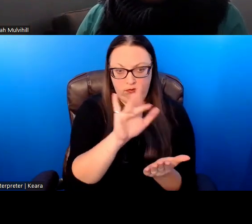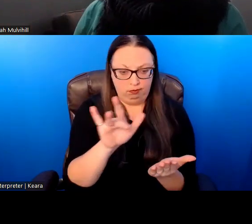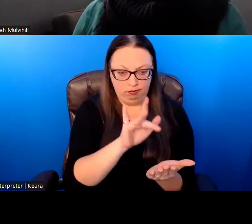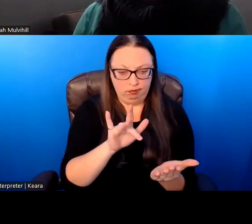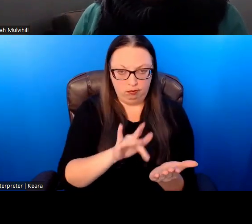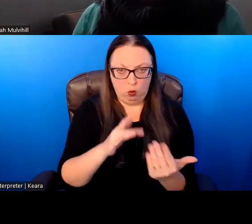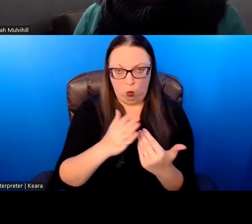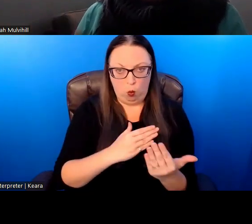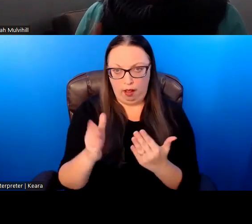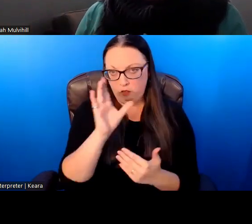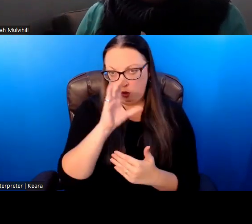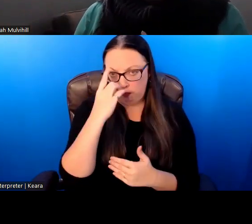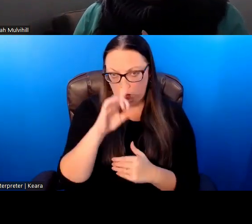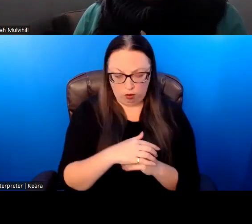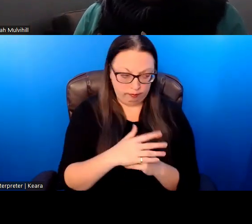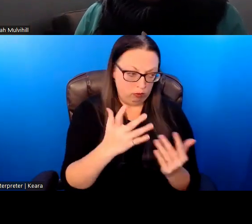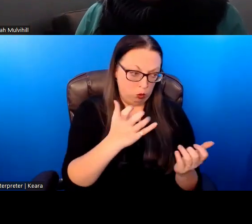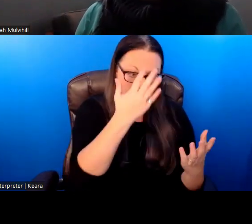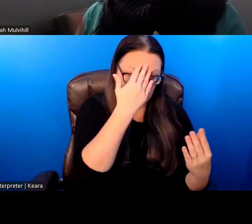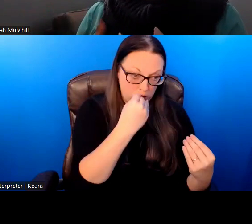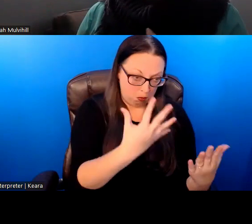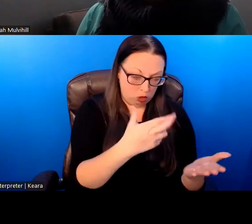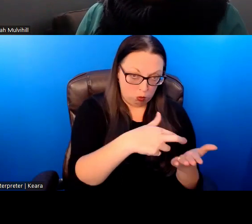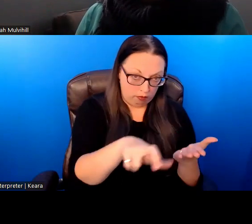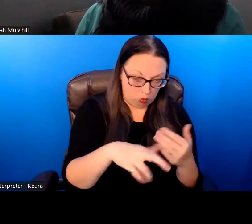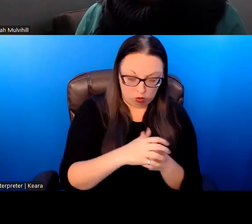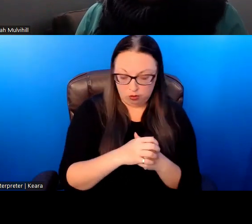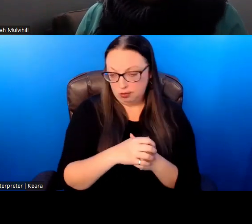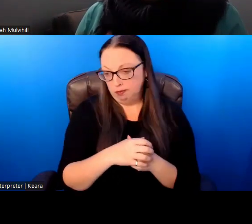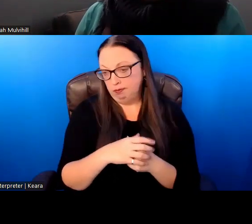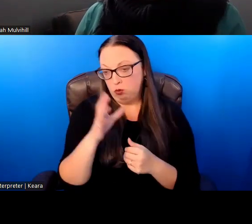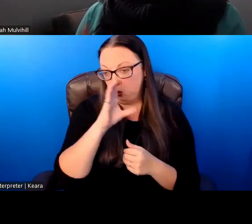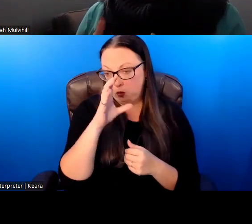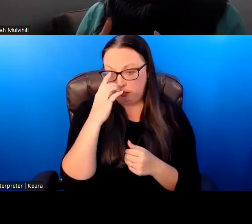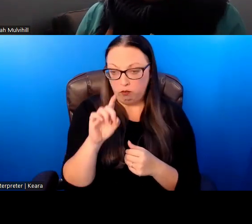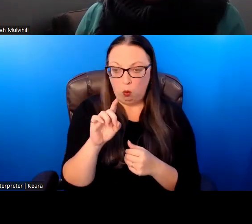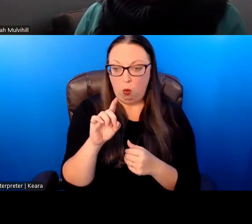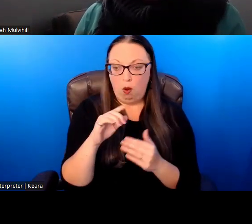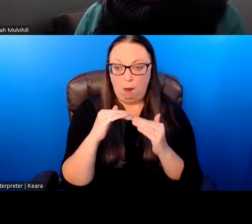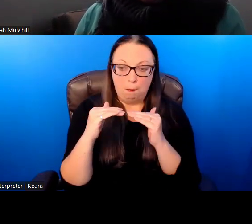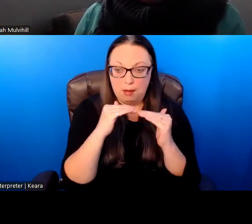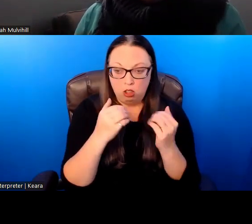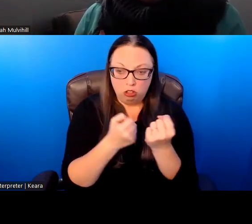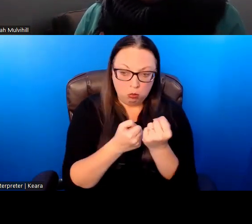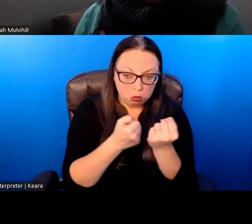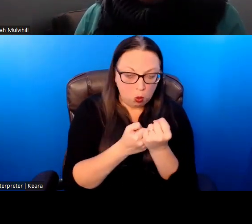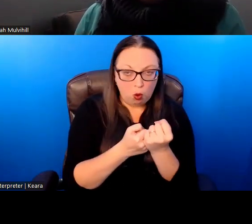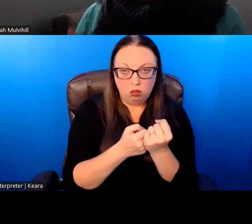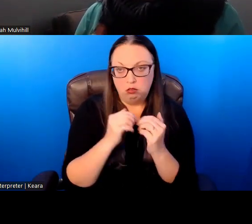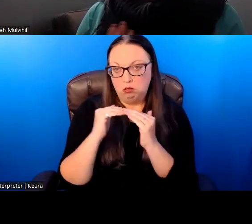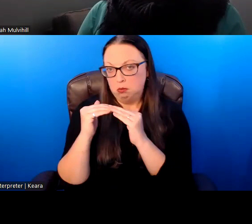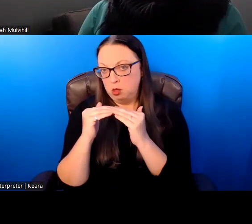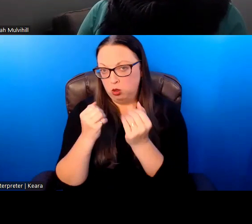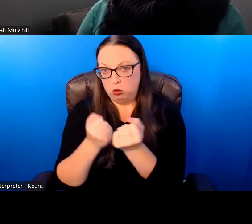you're looking for. Are you looking for information on referrals? Are you looking for peer support? Are you looking for peer support